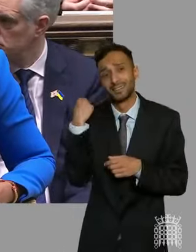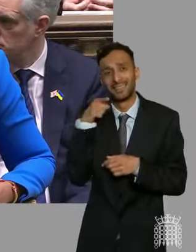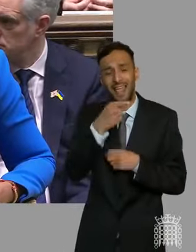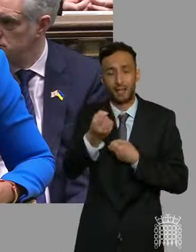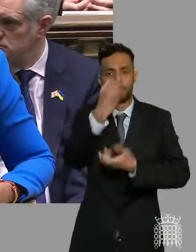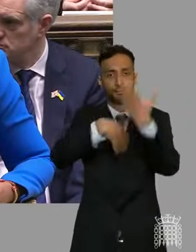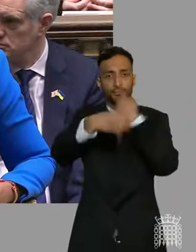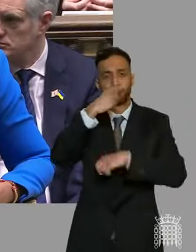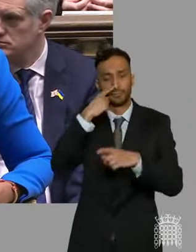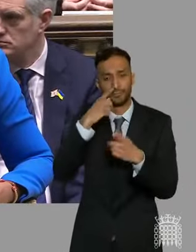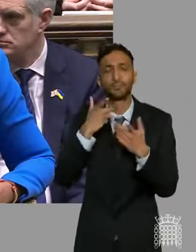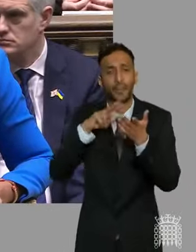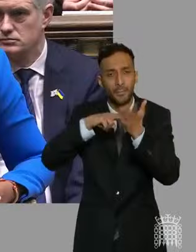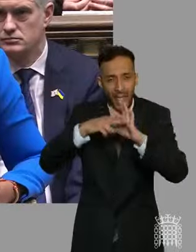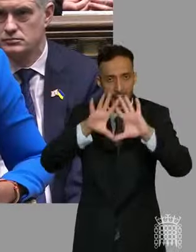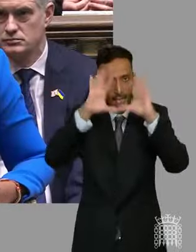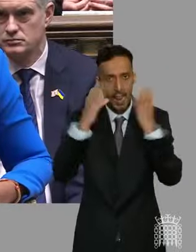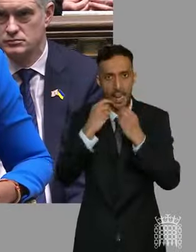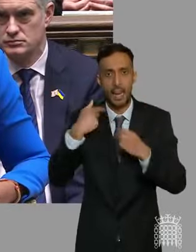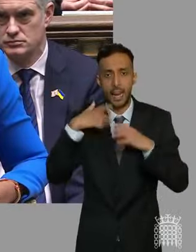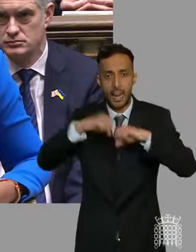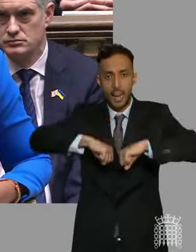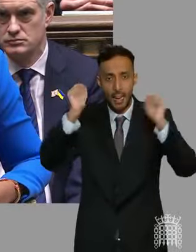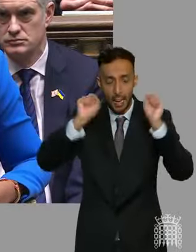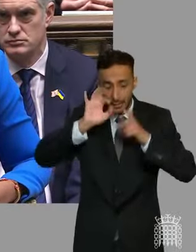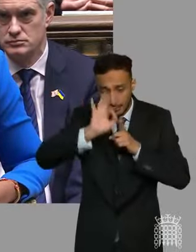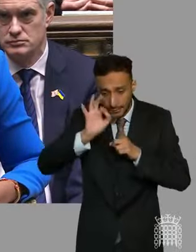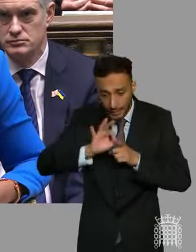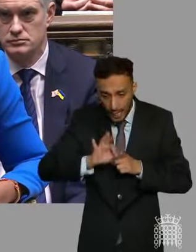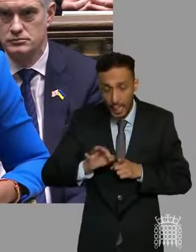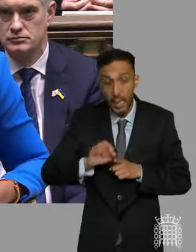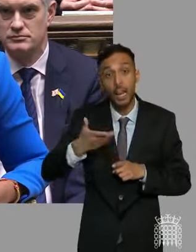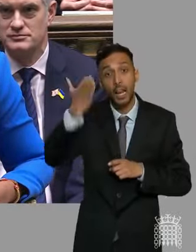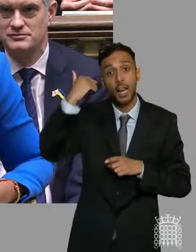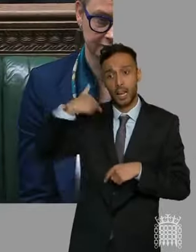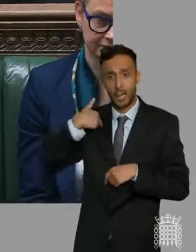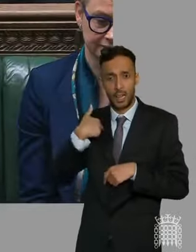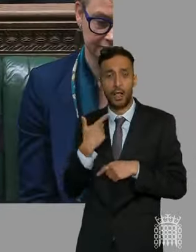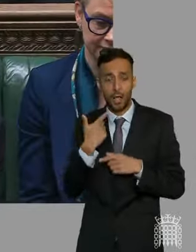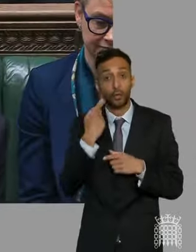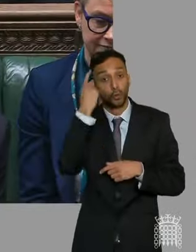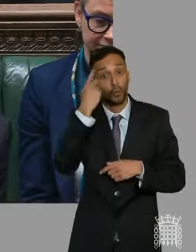that he cut the aid budget, and I'm pleased that he accepted my advice.